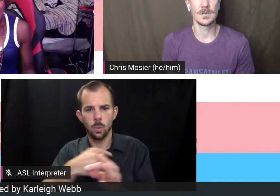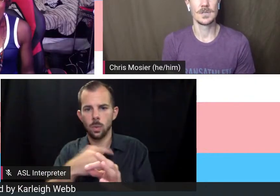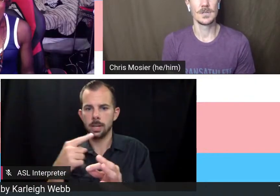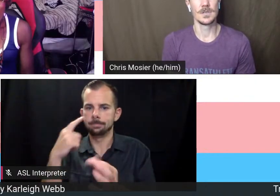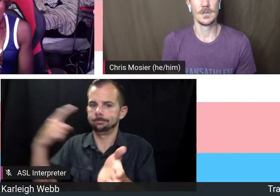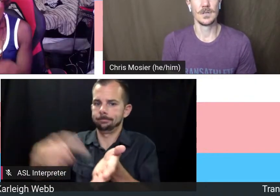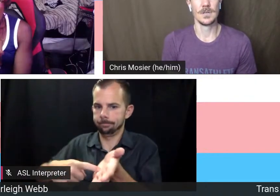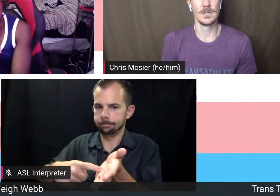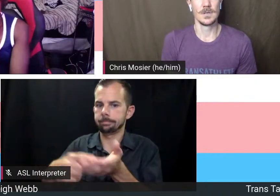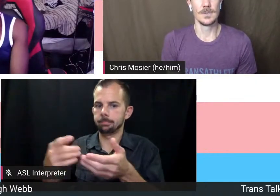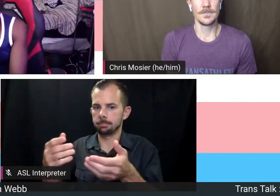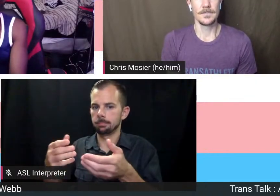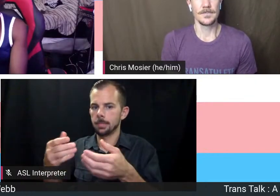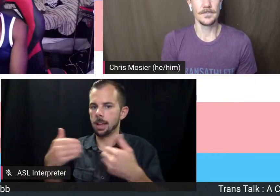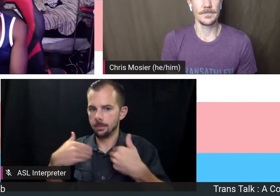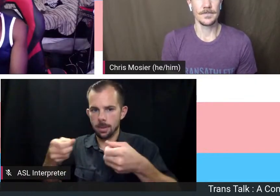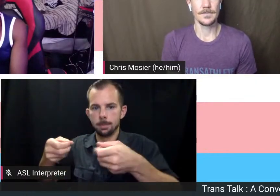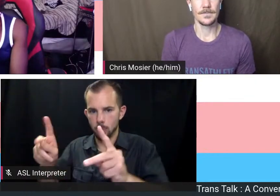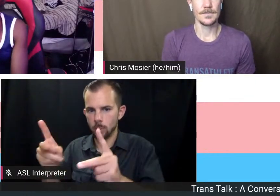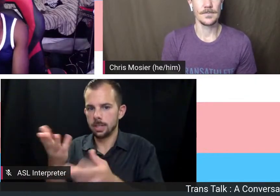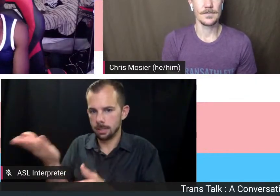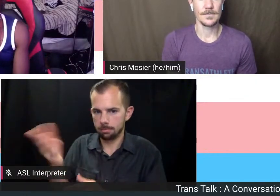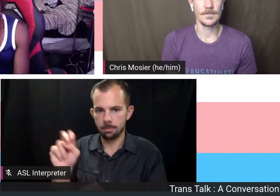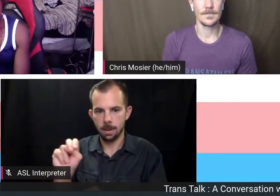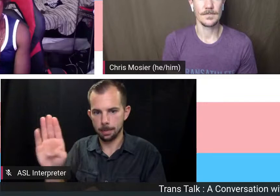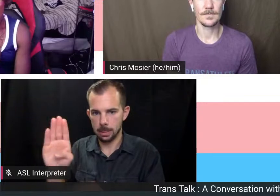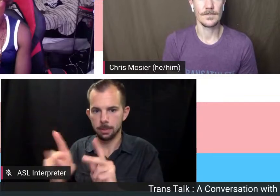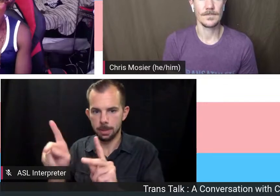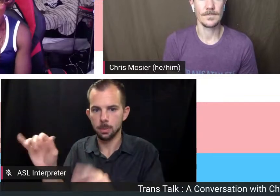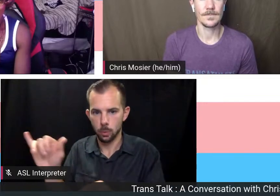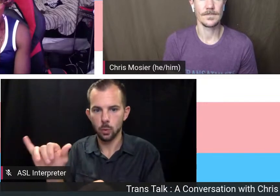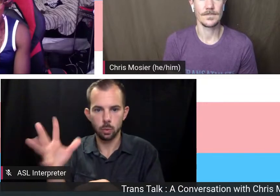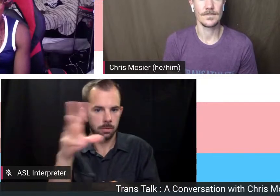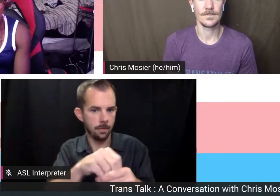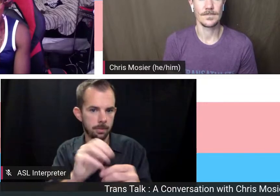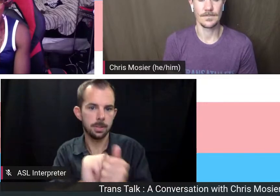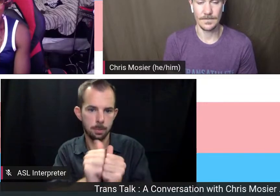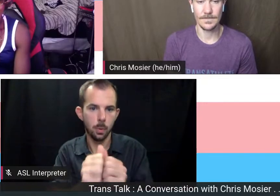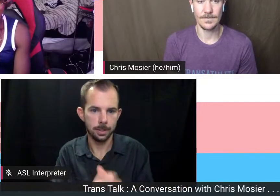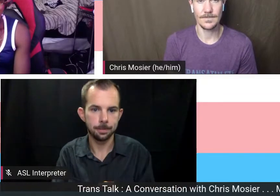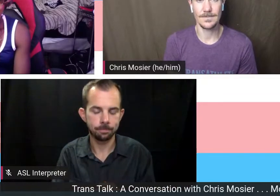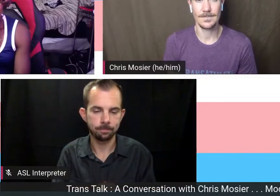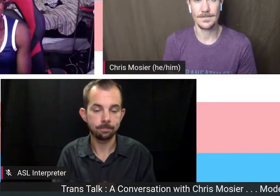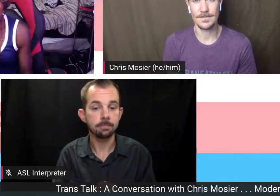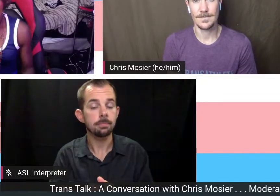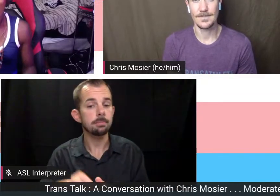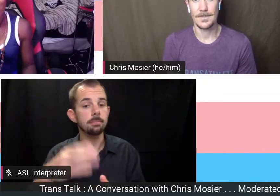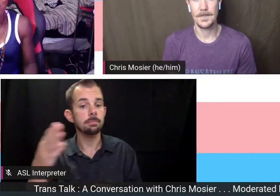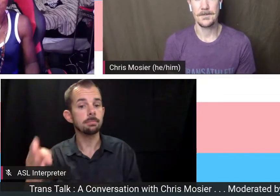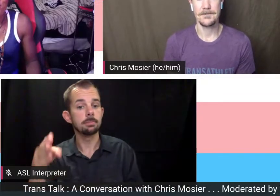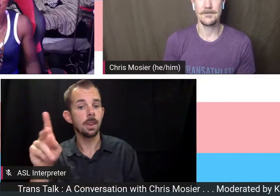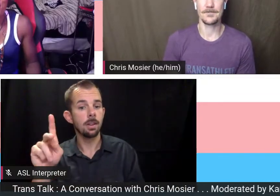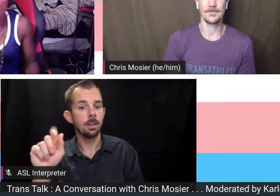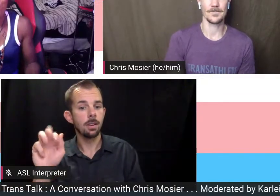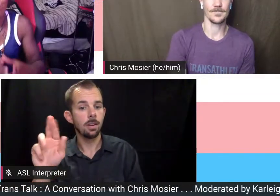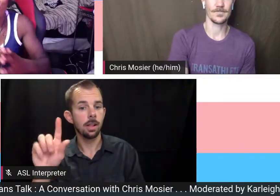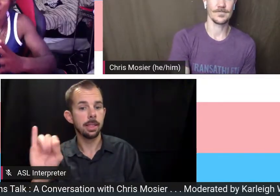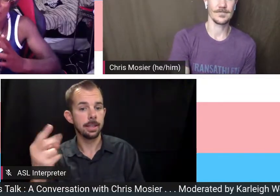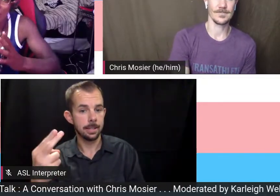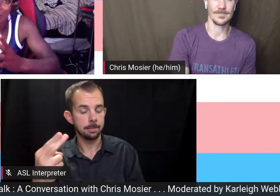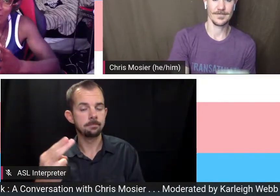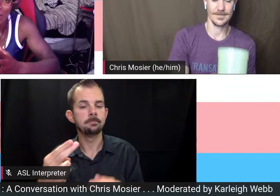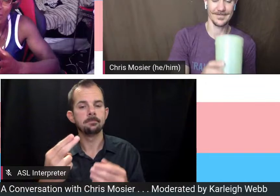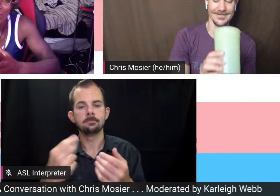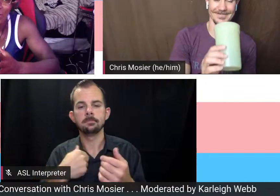Now, something from your own history I want to touch on. Hmm. And I want to just get the emotion